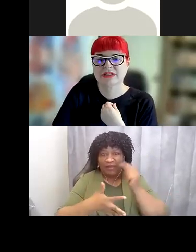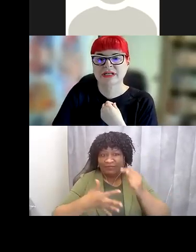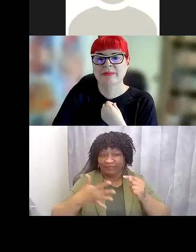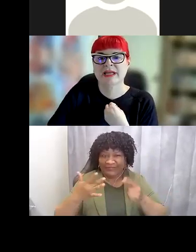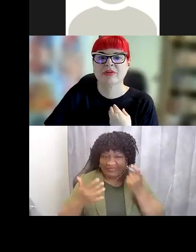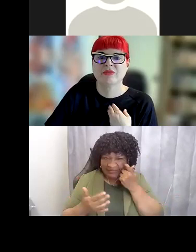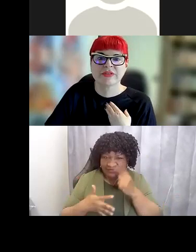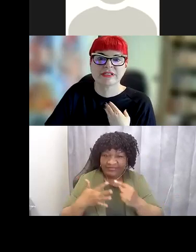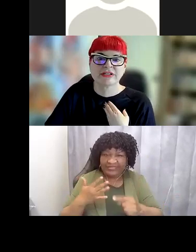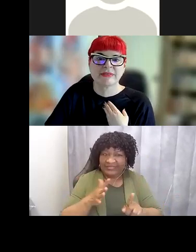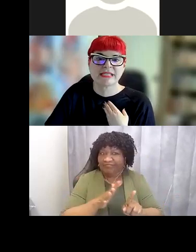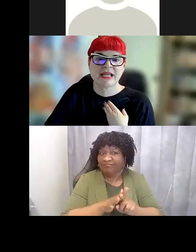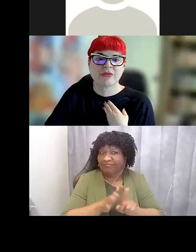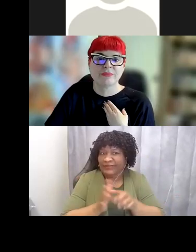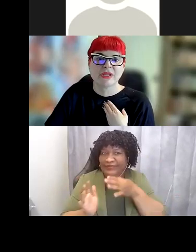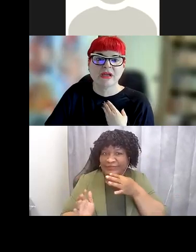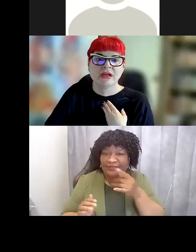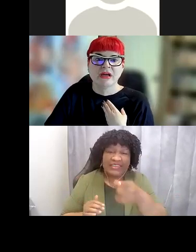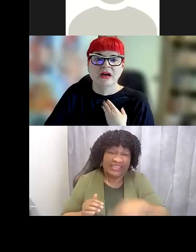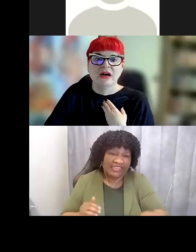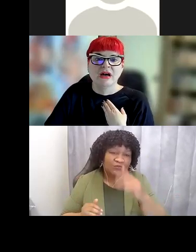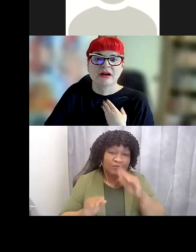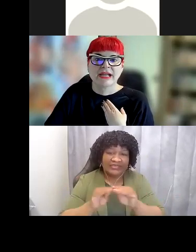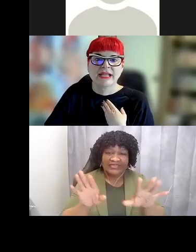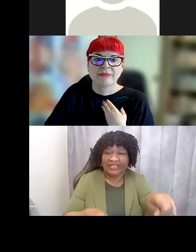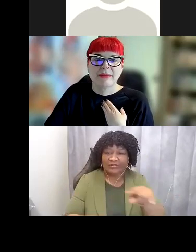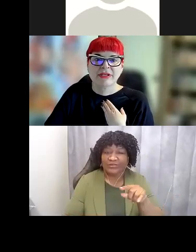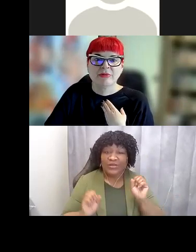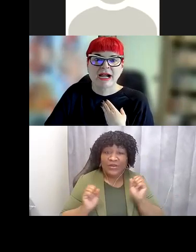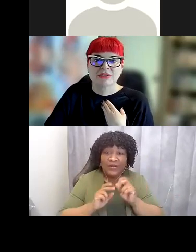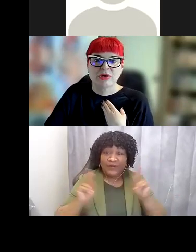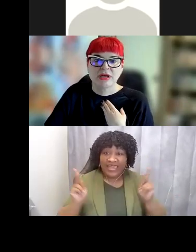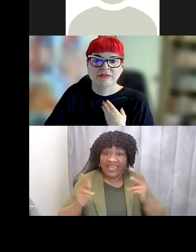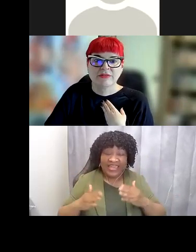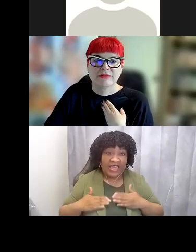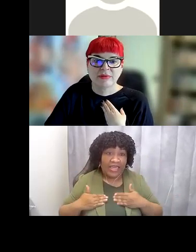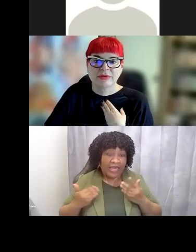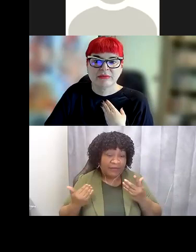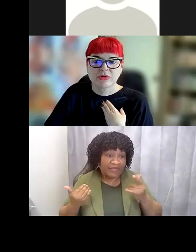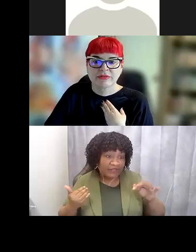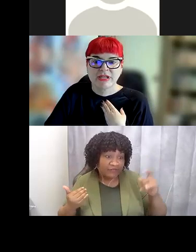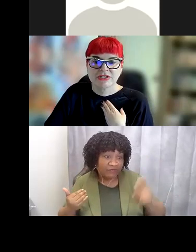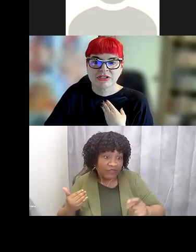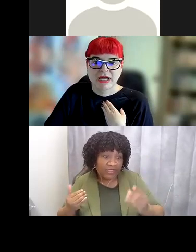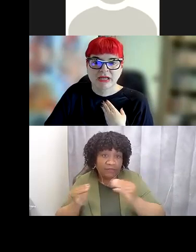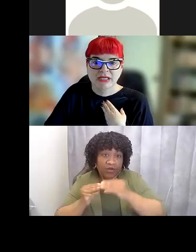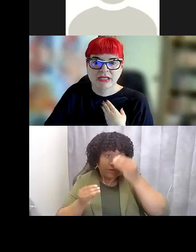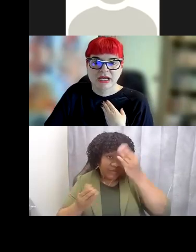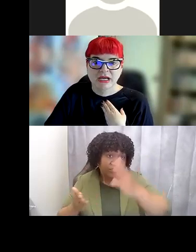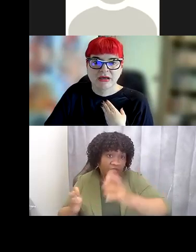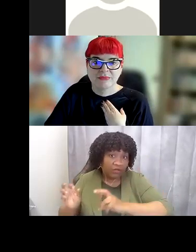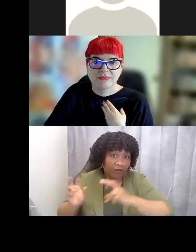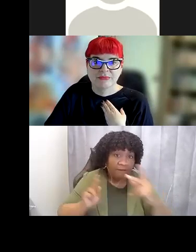they're coming up before these are going to be sent out. All right, and I'm happy to go back to one if people need more information about